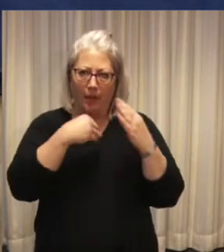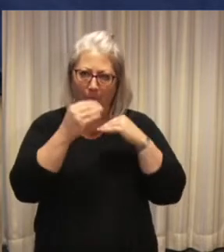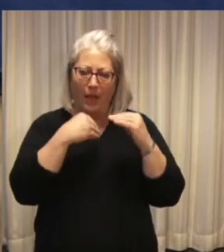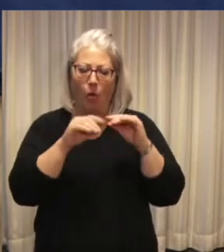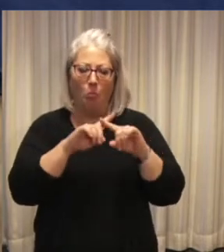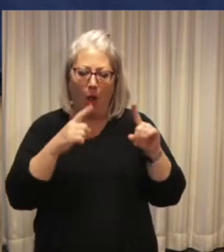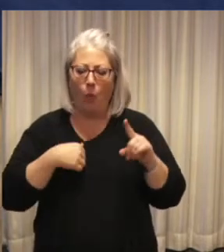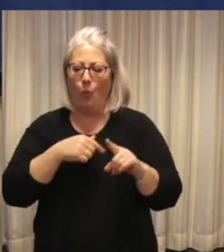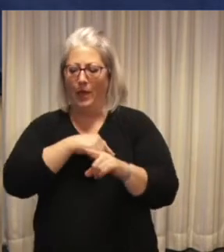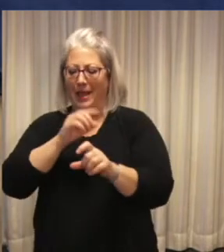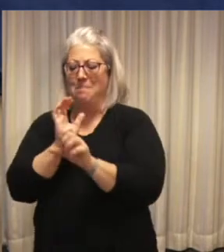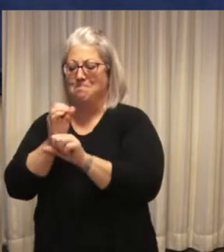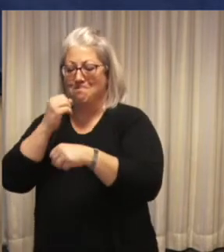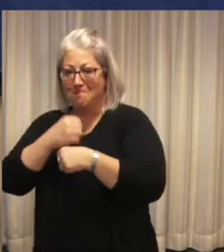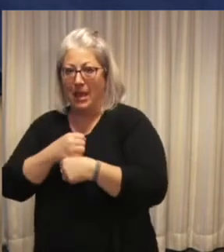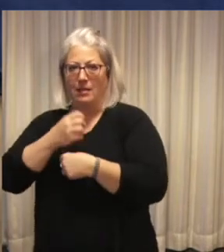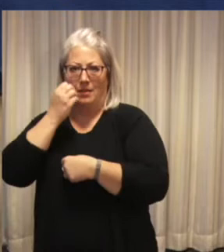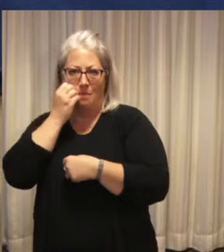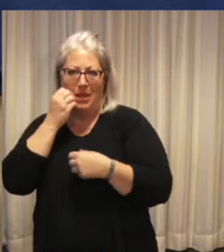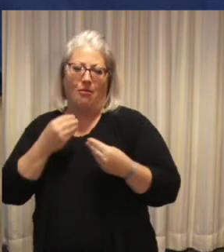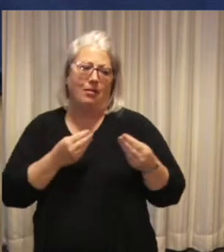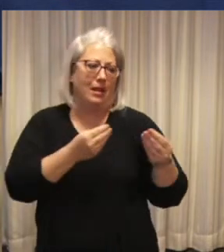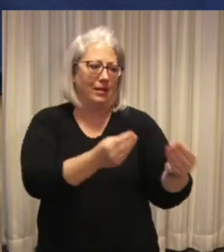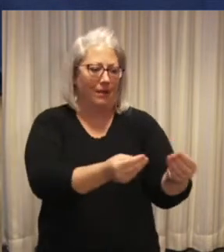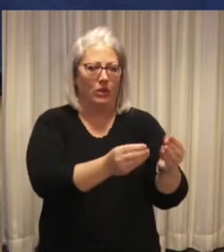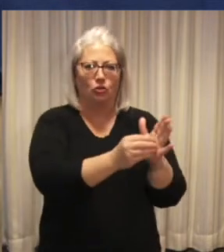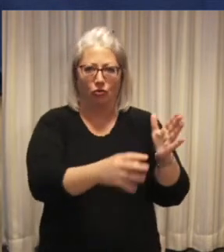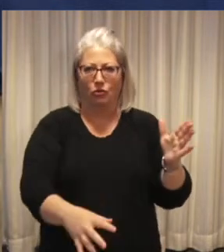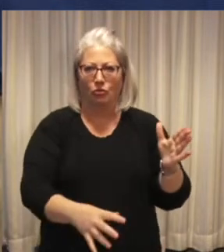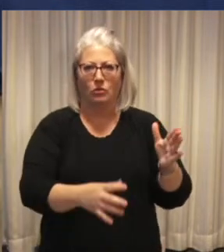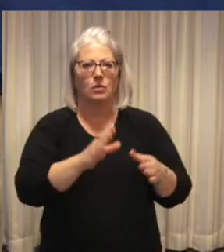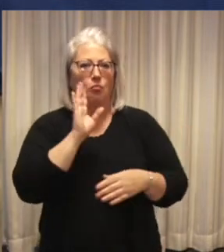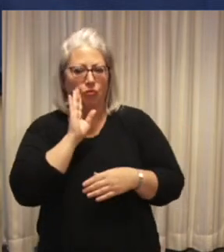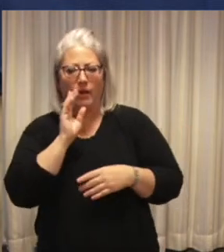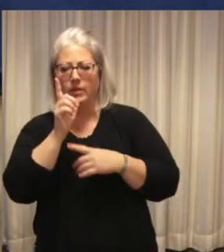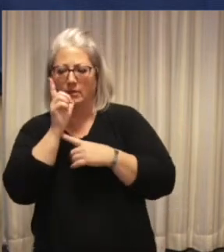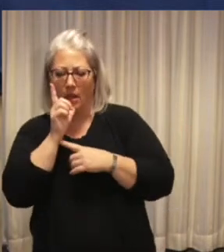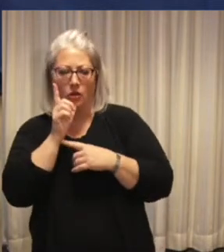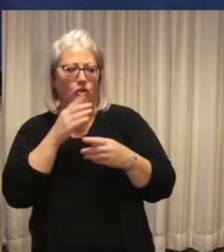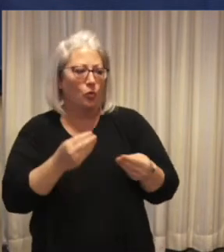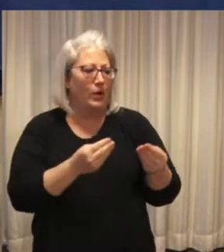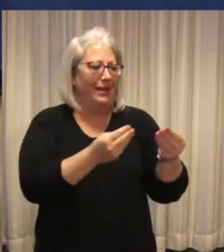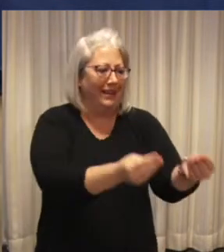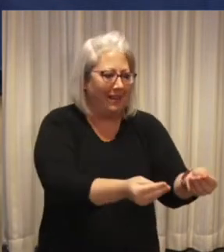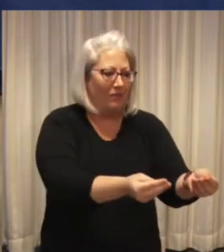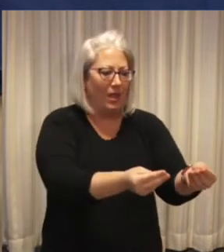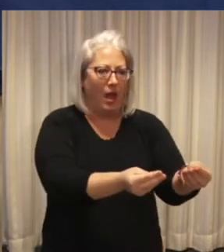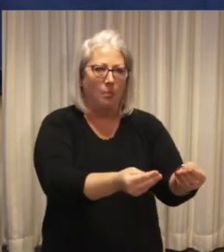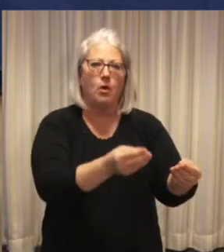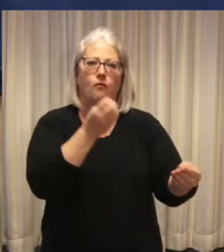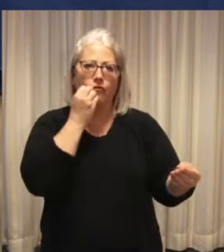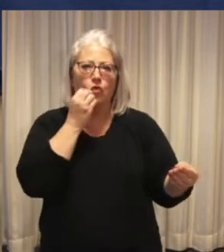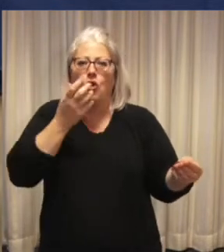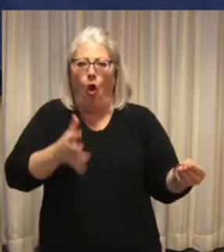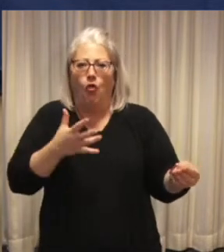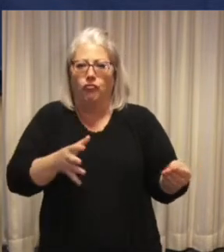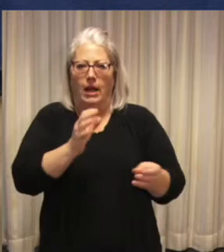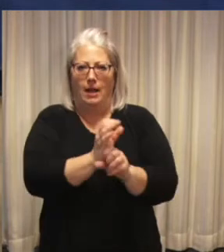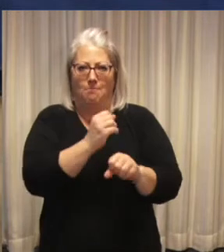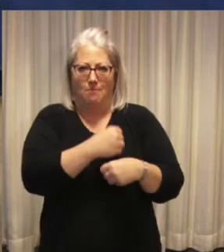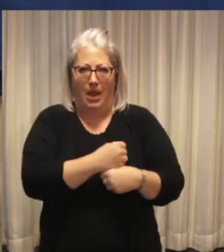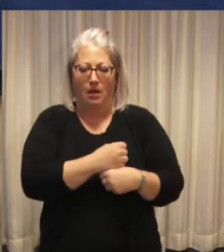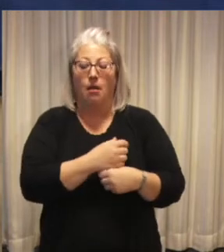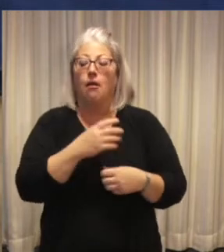meals for the students, breakfast and lunch. So where other of our community resources have those things, they can give out the makings of a